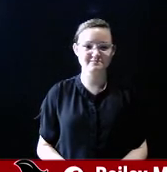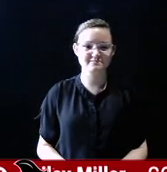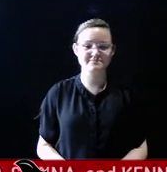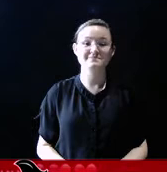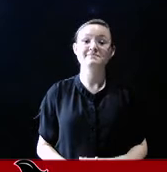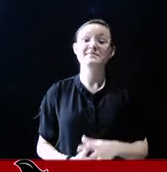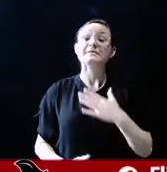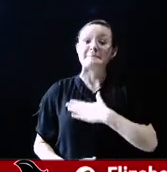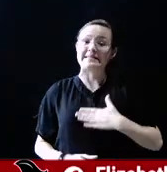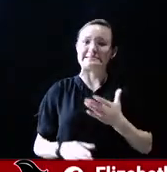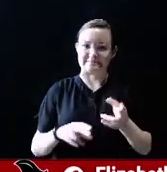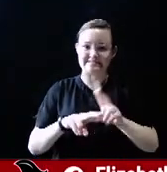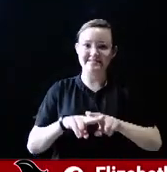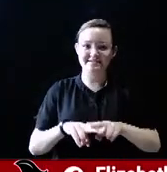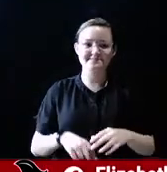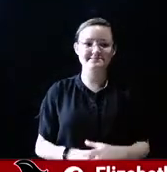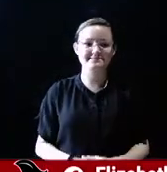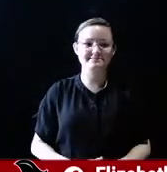You may please be seated.